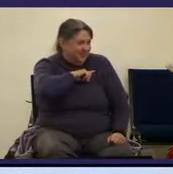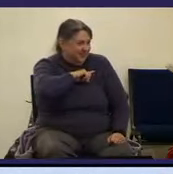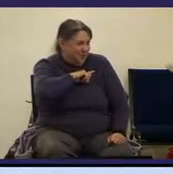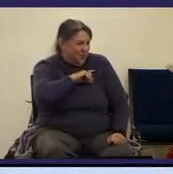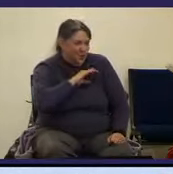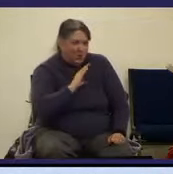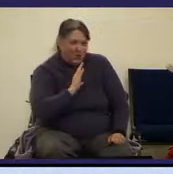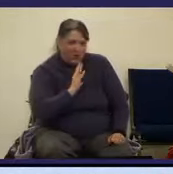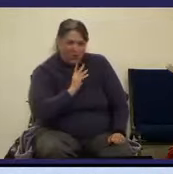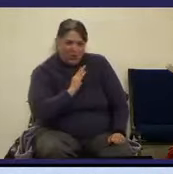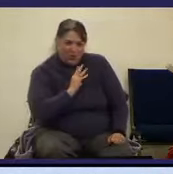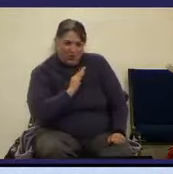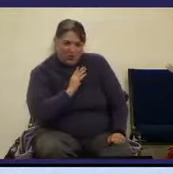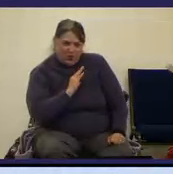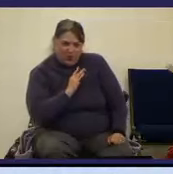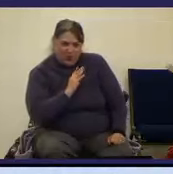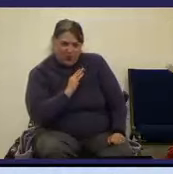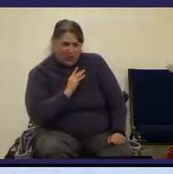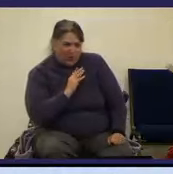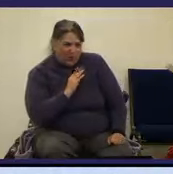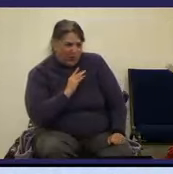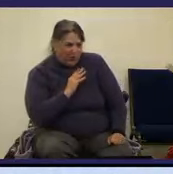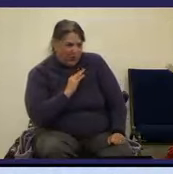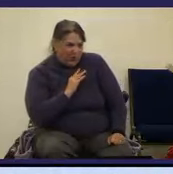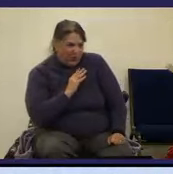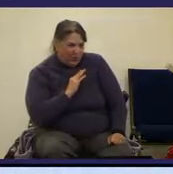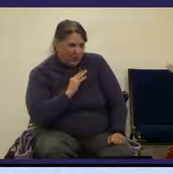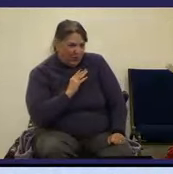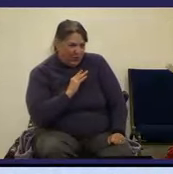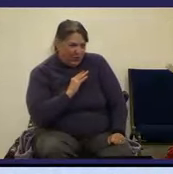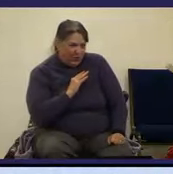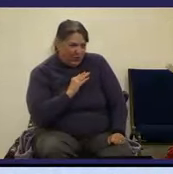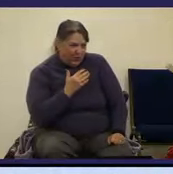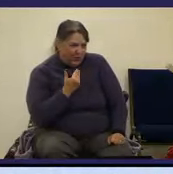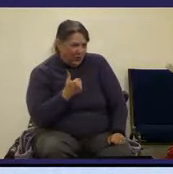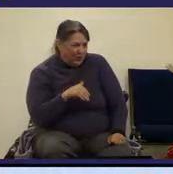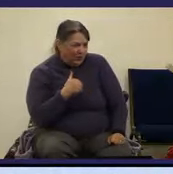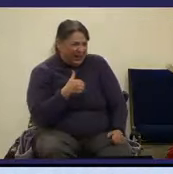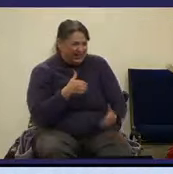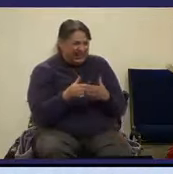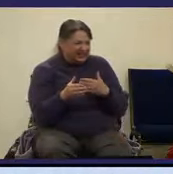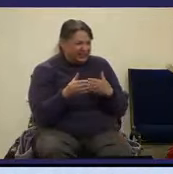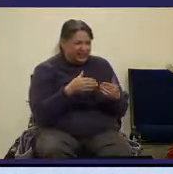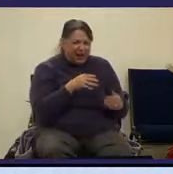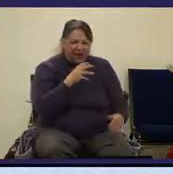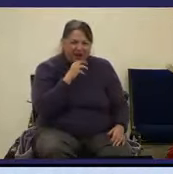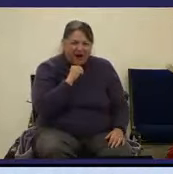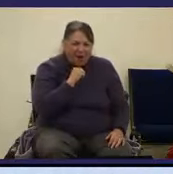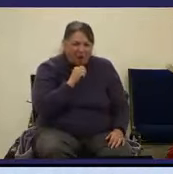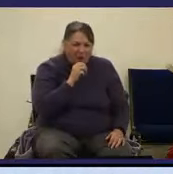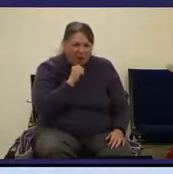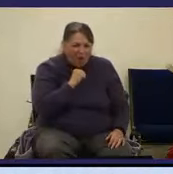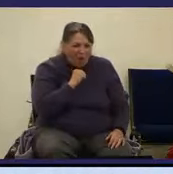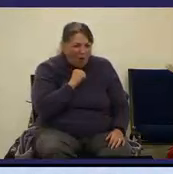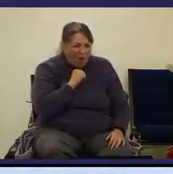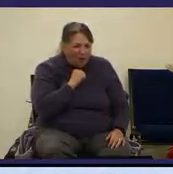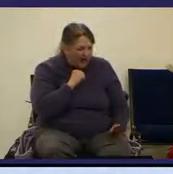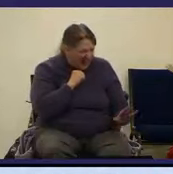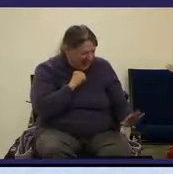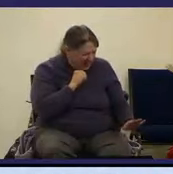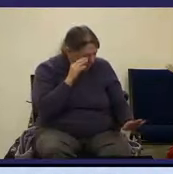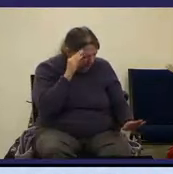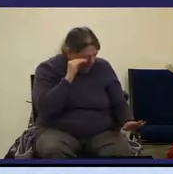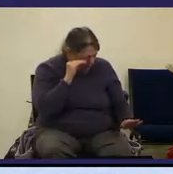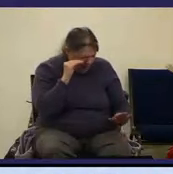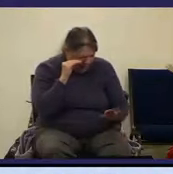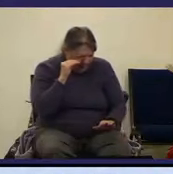be saved. And the age doesn't always matter, as long as that little boy and that little girl